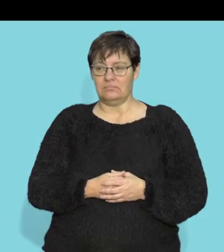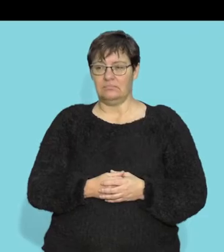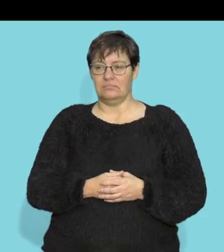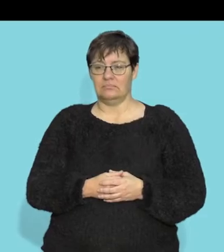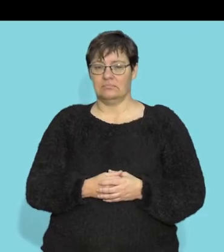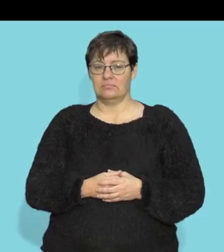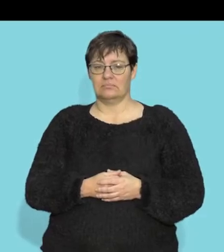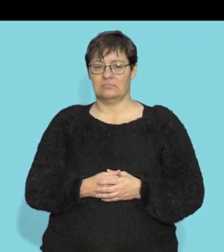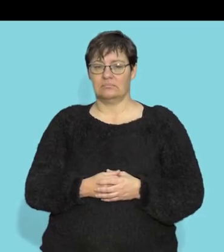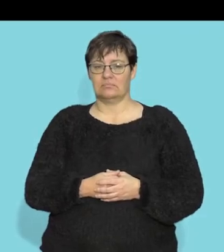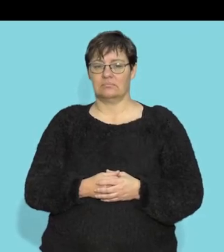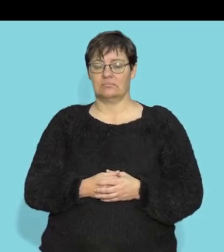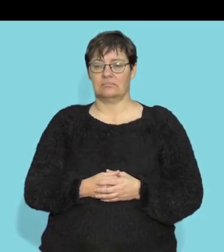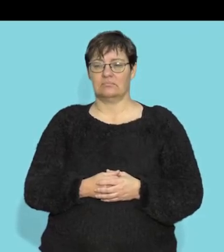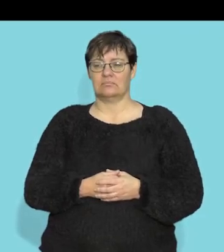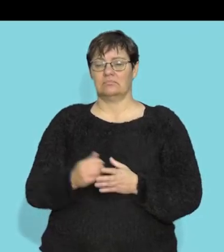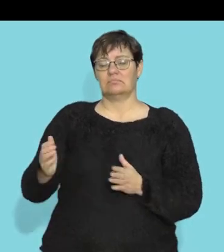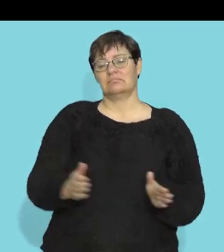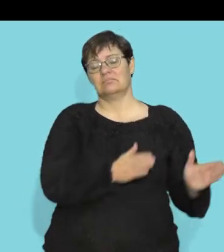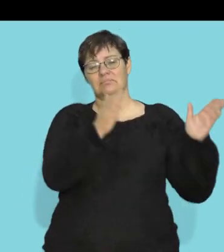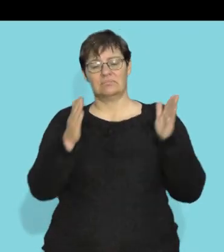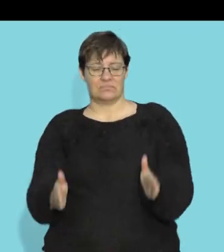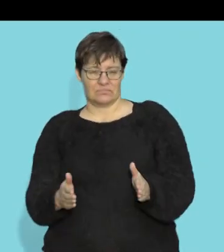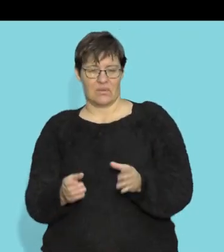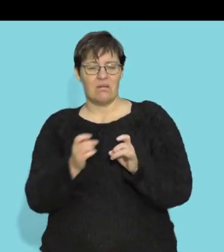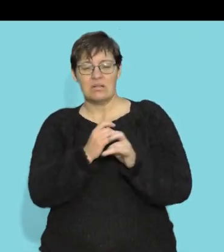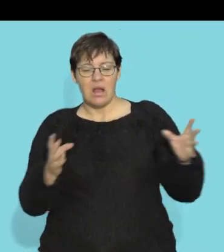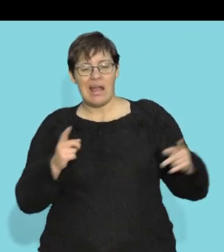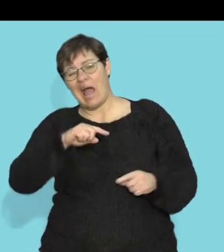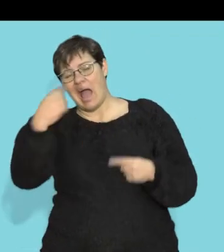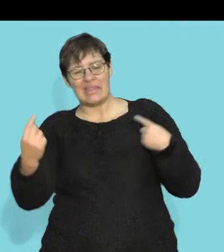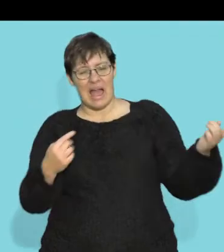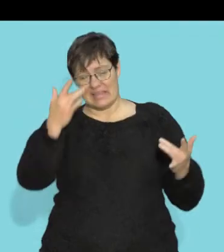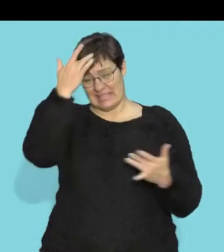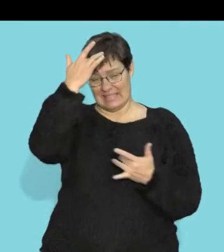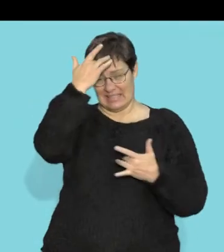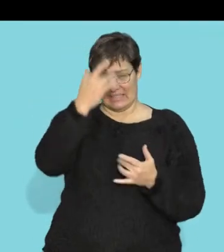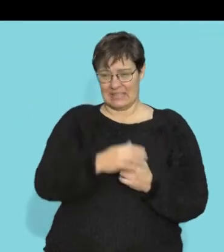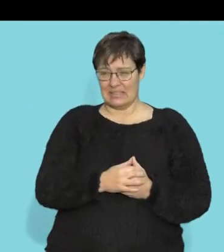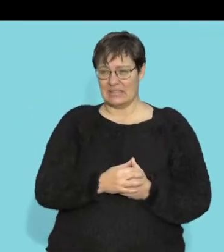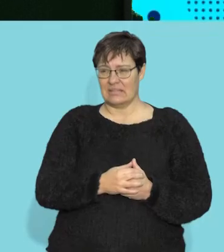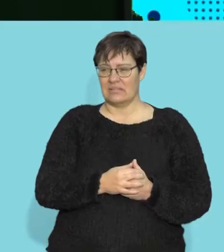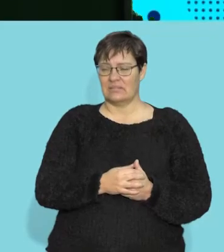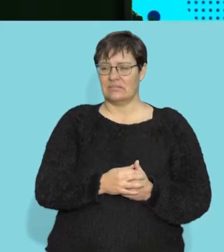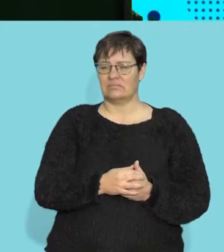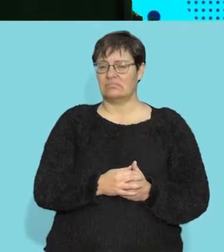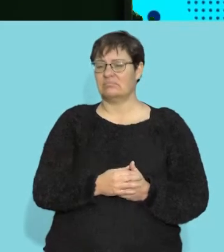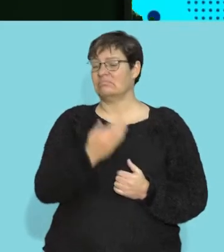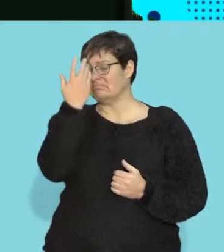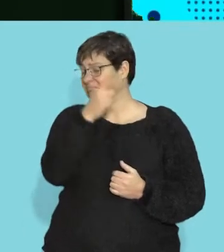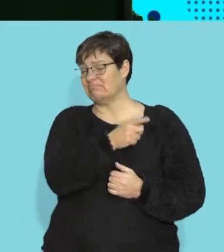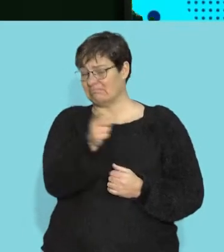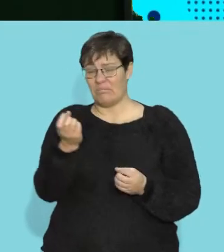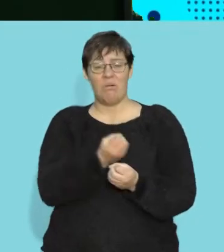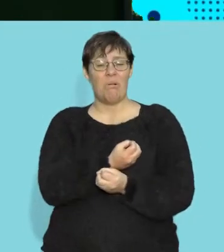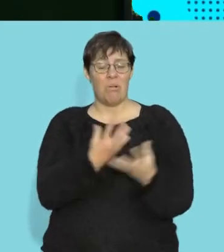All right, so when we start to look at other diseases, all right, I'm sure a lot of you have had